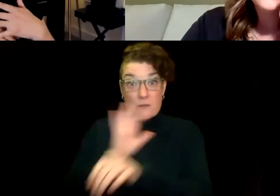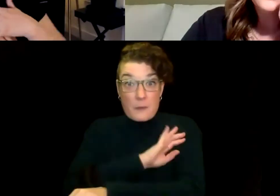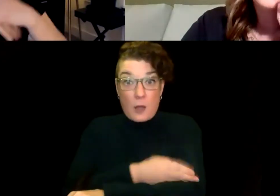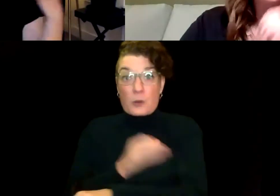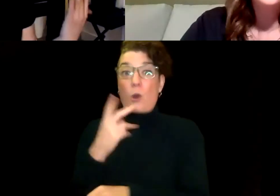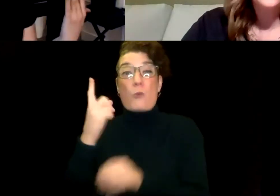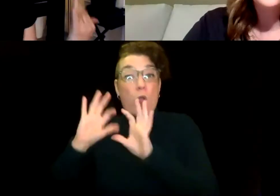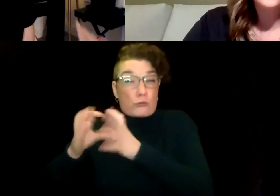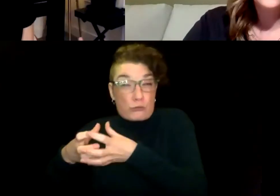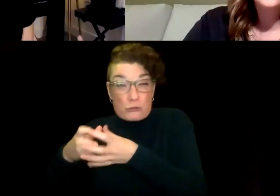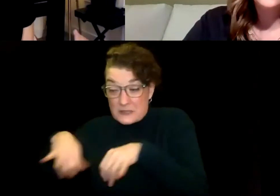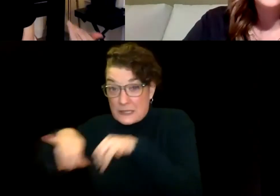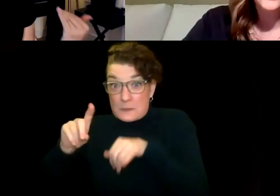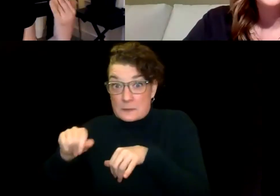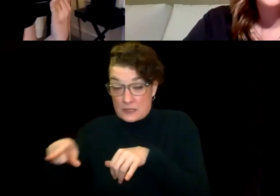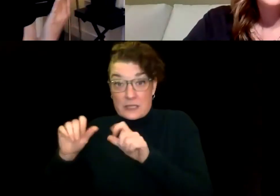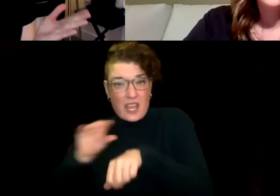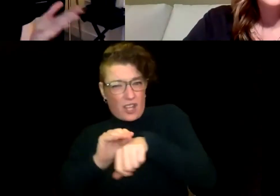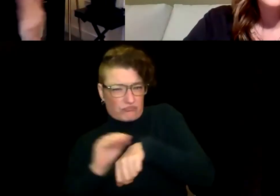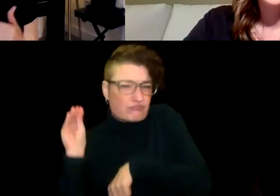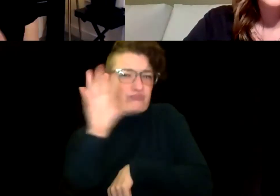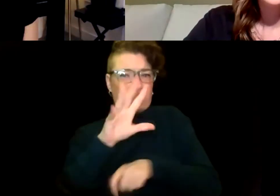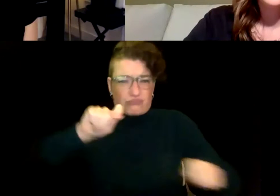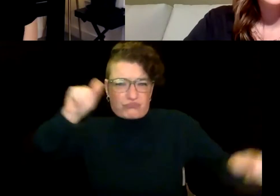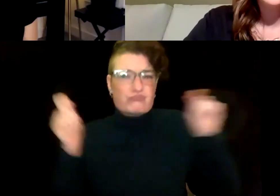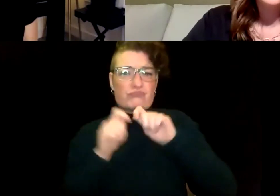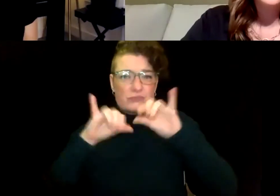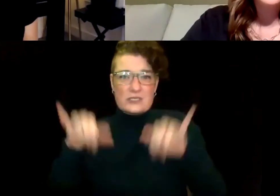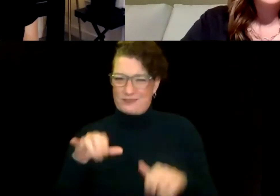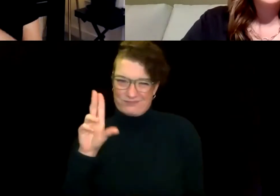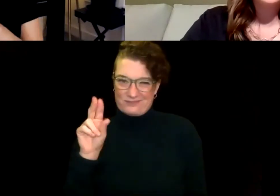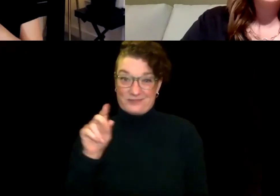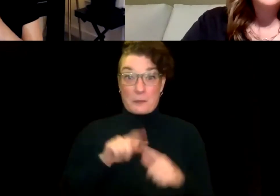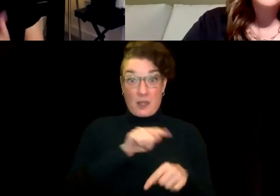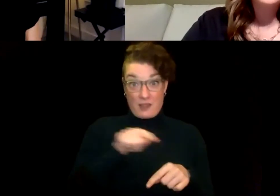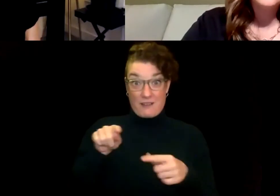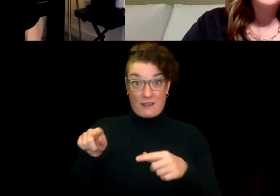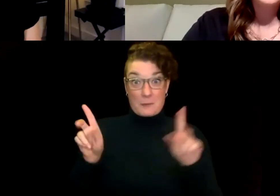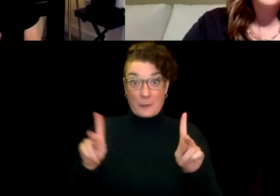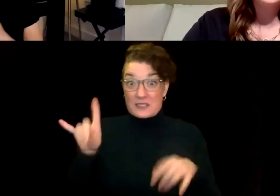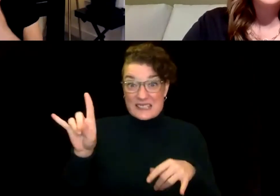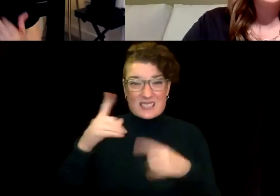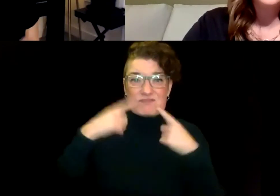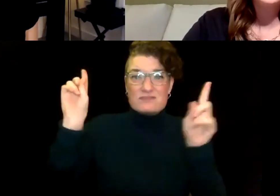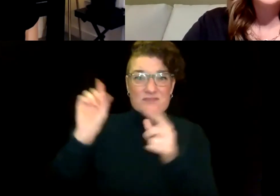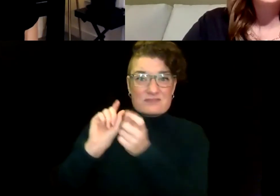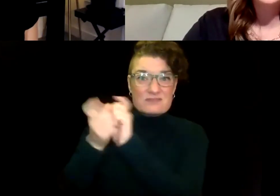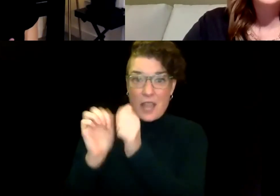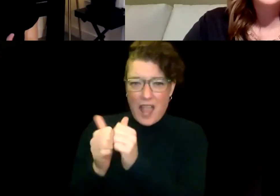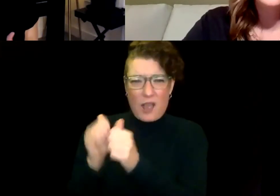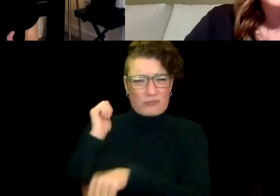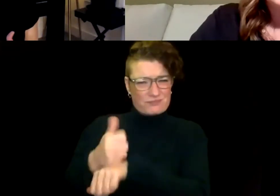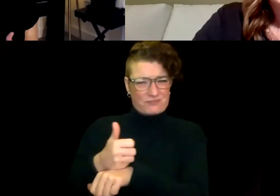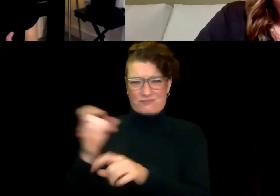affect massive systemic change. But they were able to achieve what they did in terms of passing huge legislation, getting major reforms